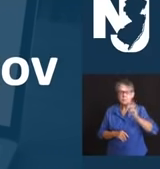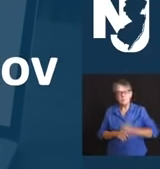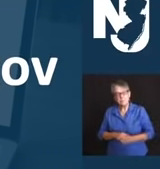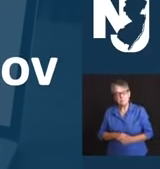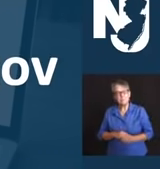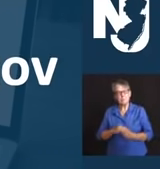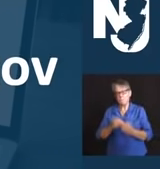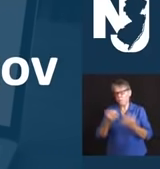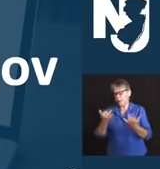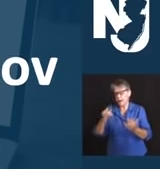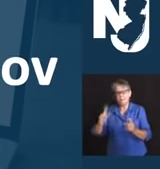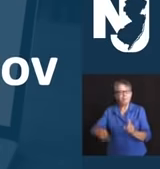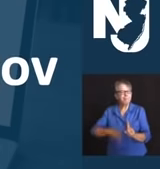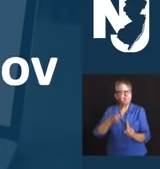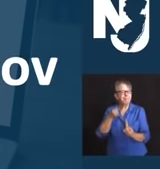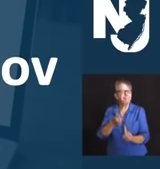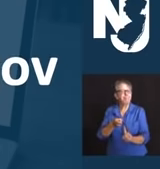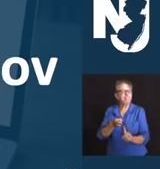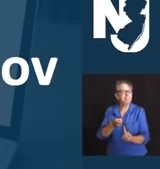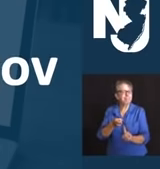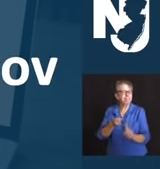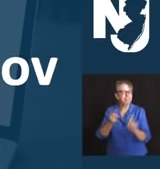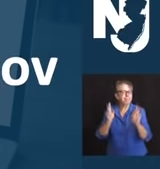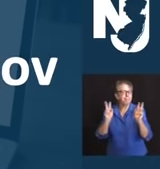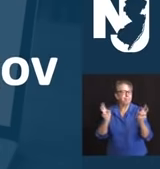along. Let's recognize another of the